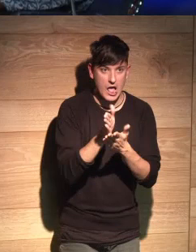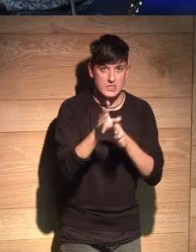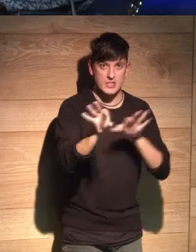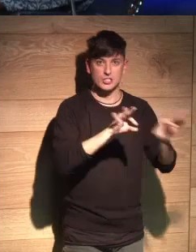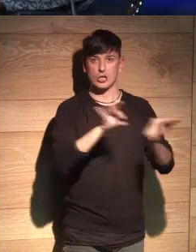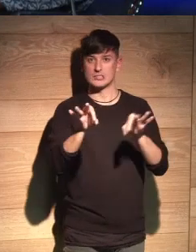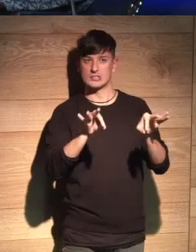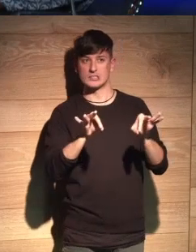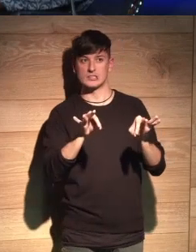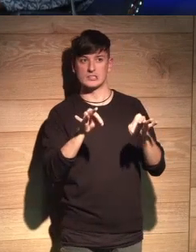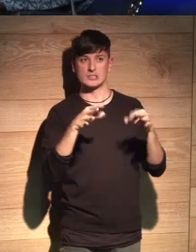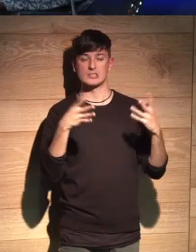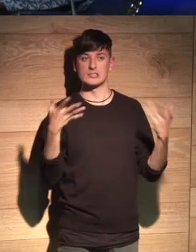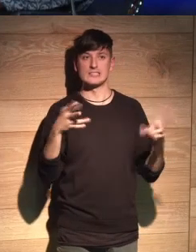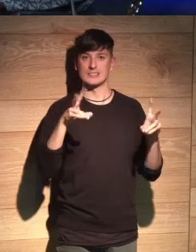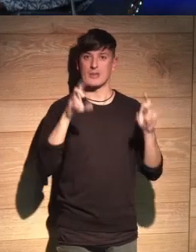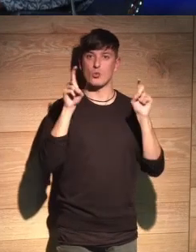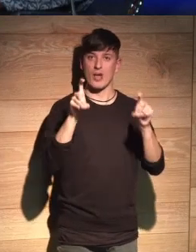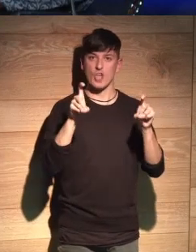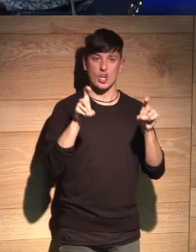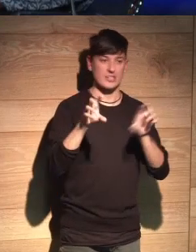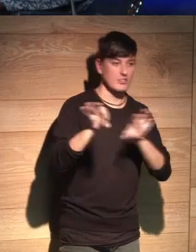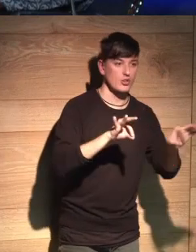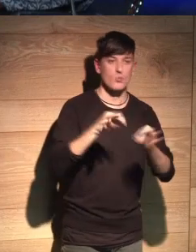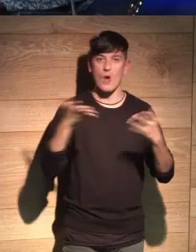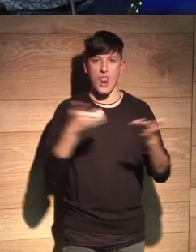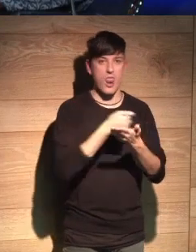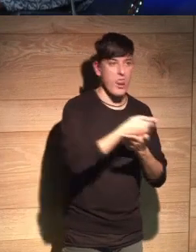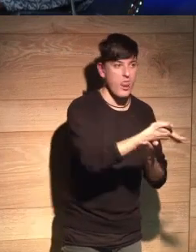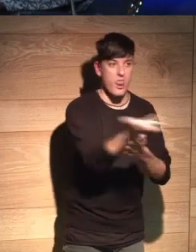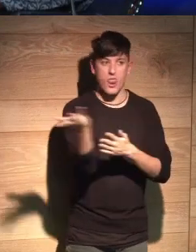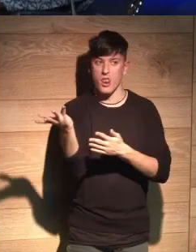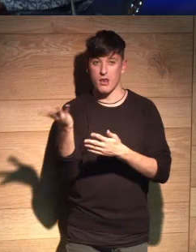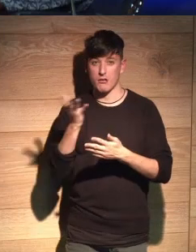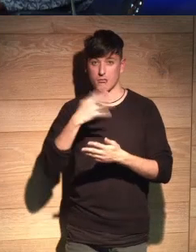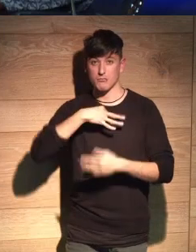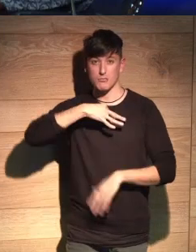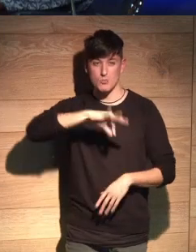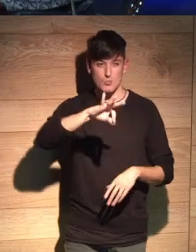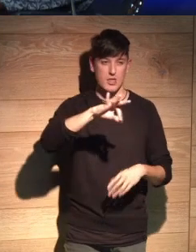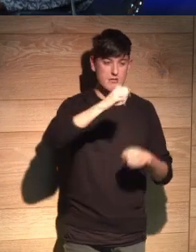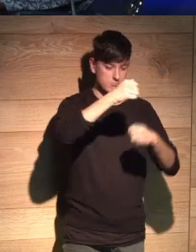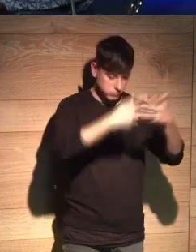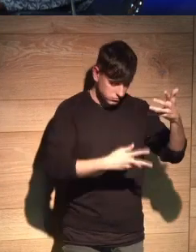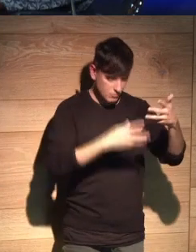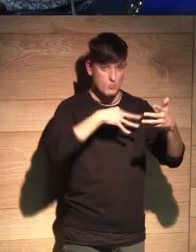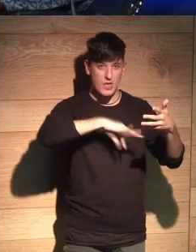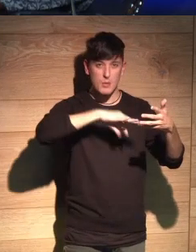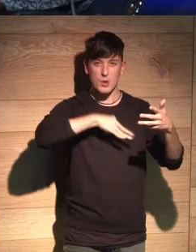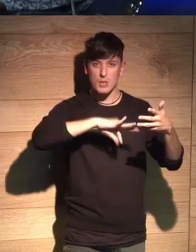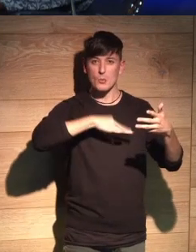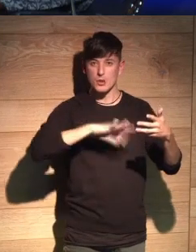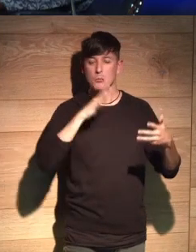and women choose when they're in school, and explore the potential reasons of why they